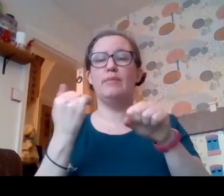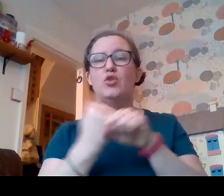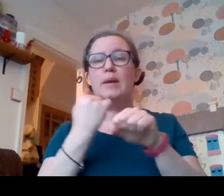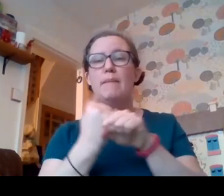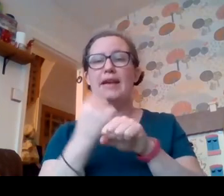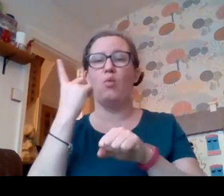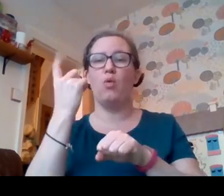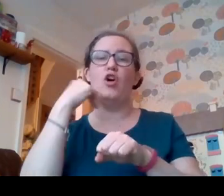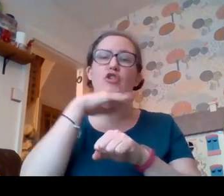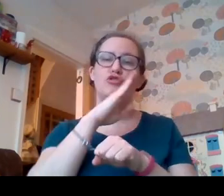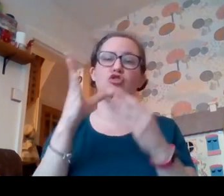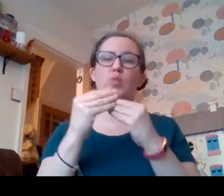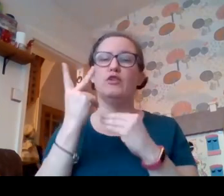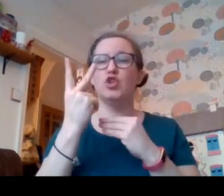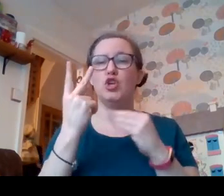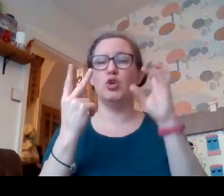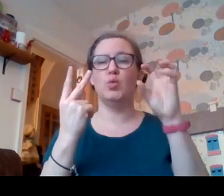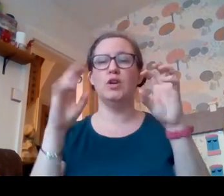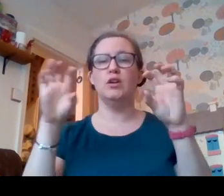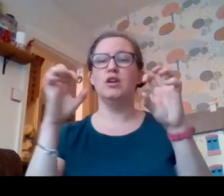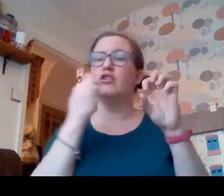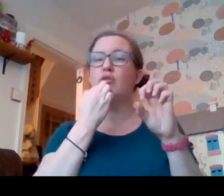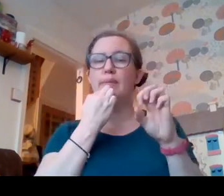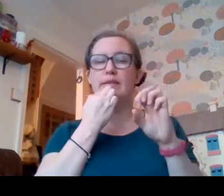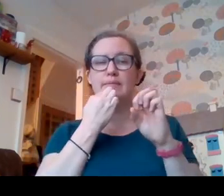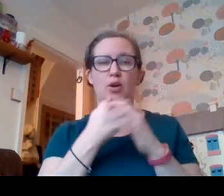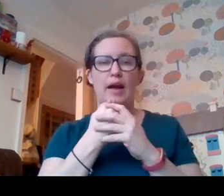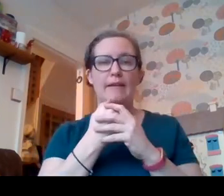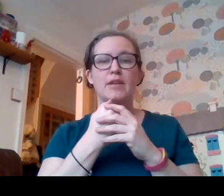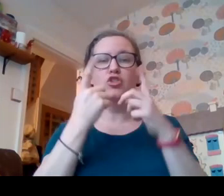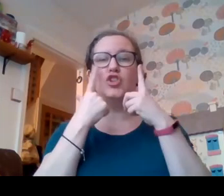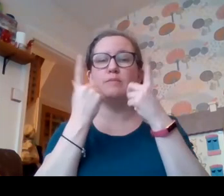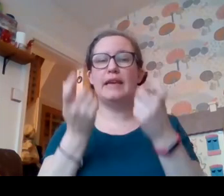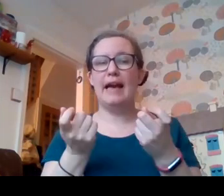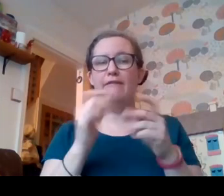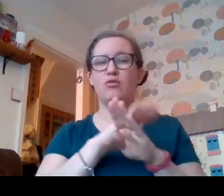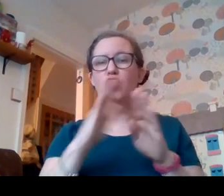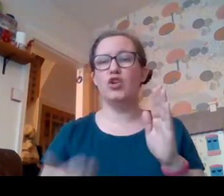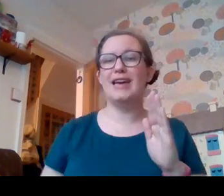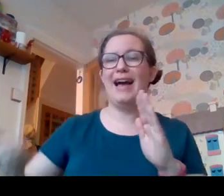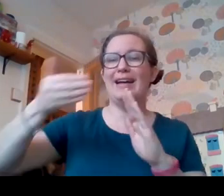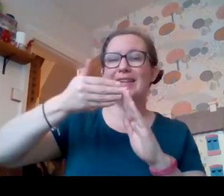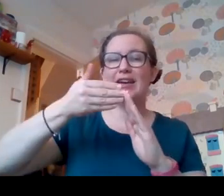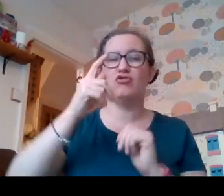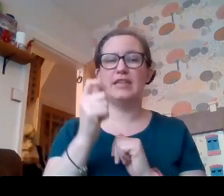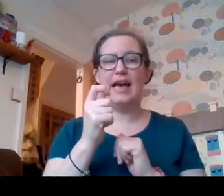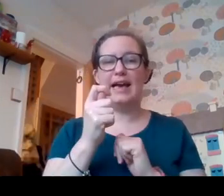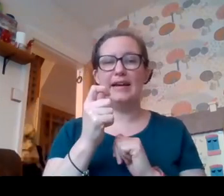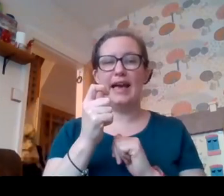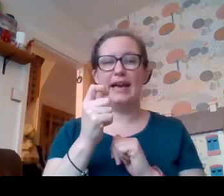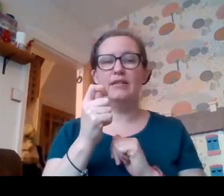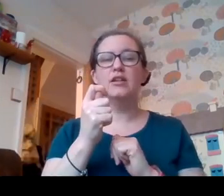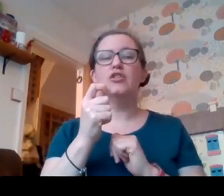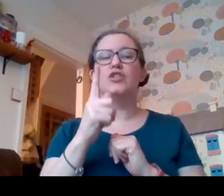this time you're going to make 100 with 2 numbers. Okay, just be careful not to add an extra